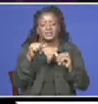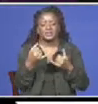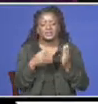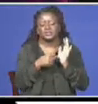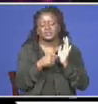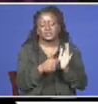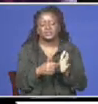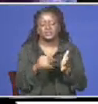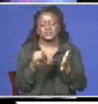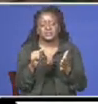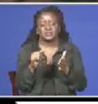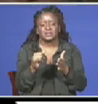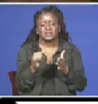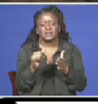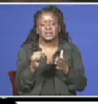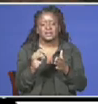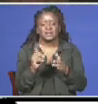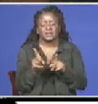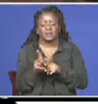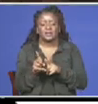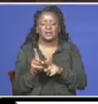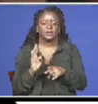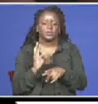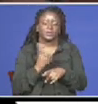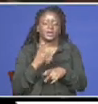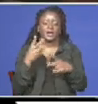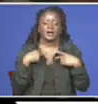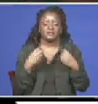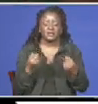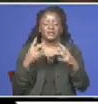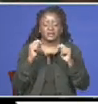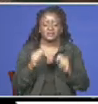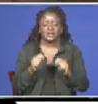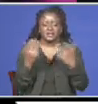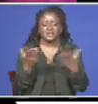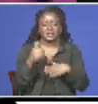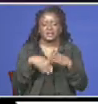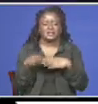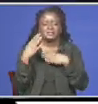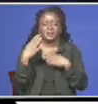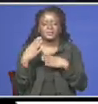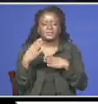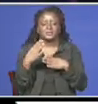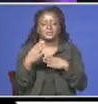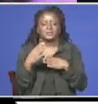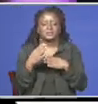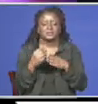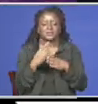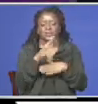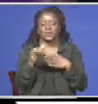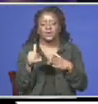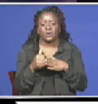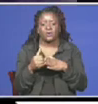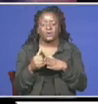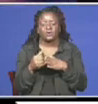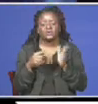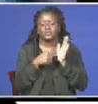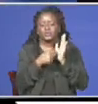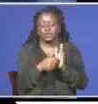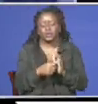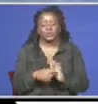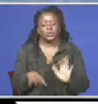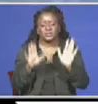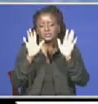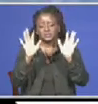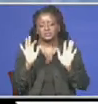to show, like, we have a lot of talent here in the Bahamas. The whole fashion show was splendid. I enjoy